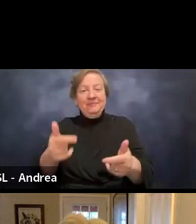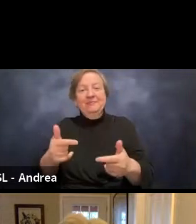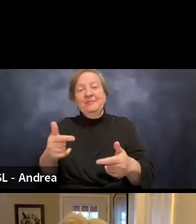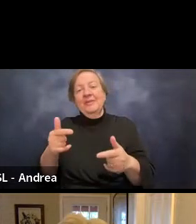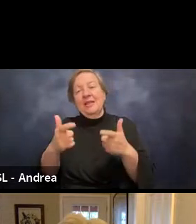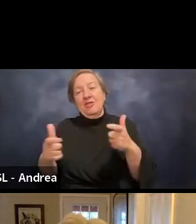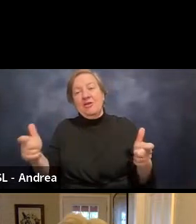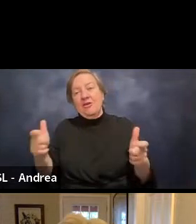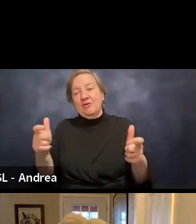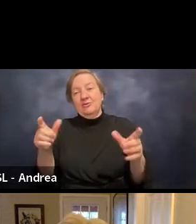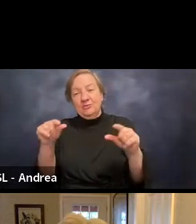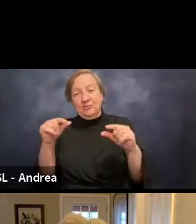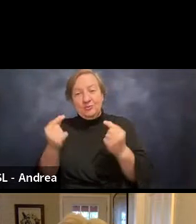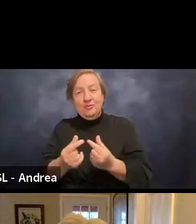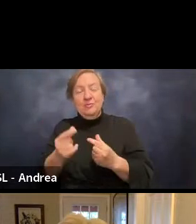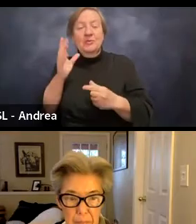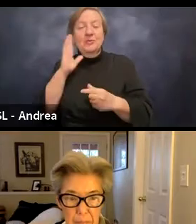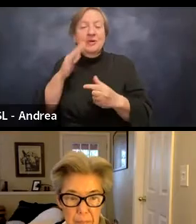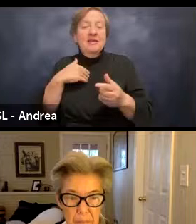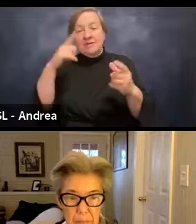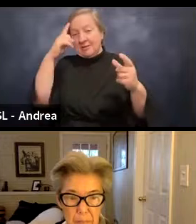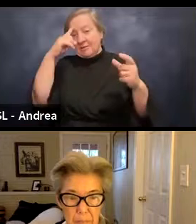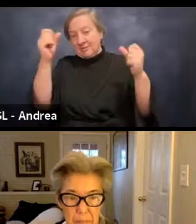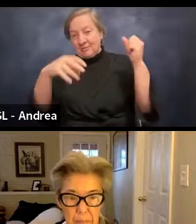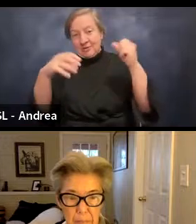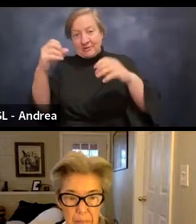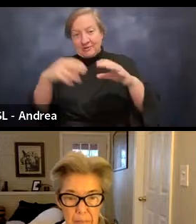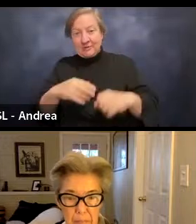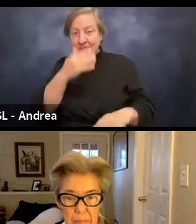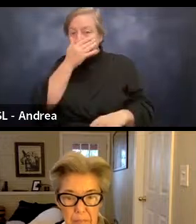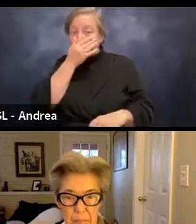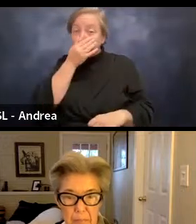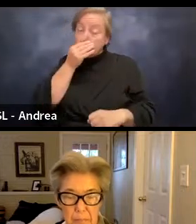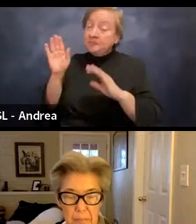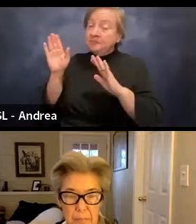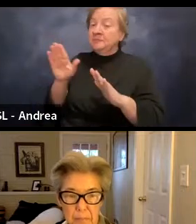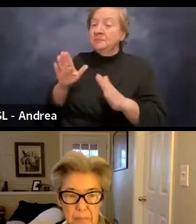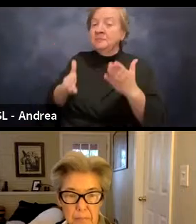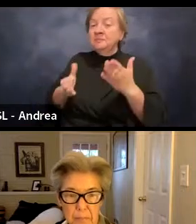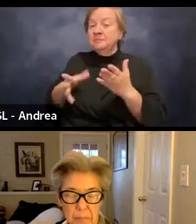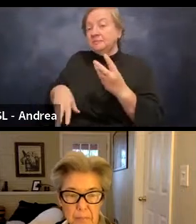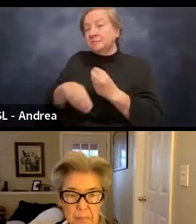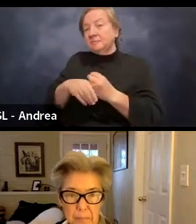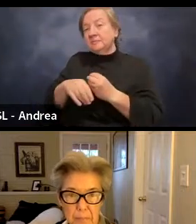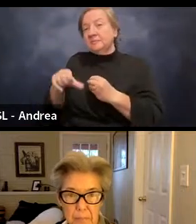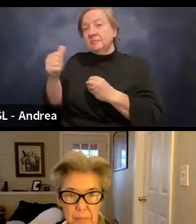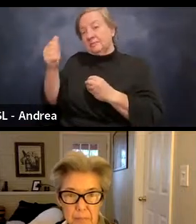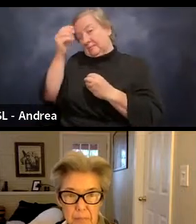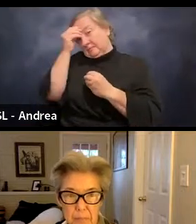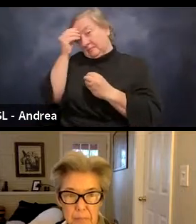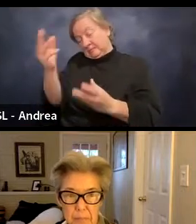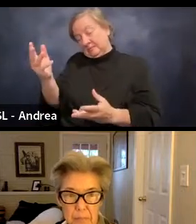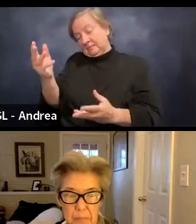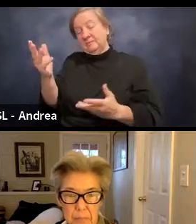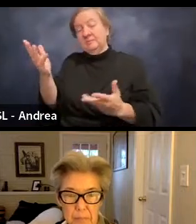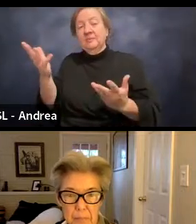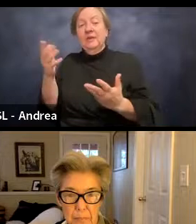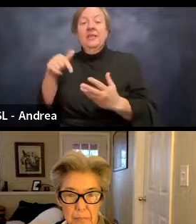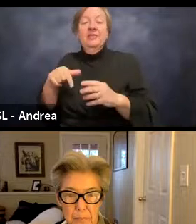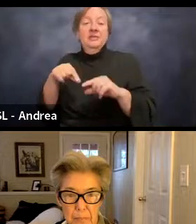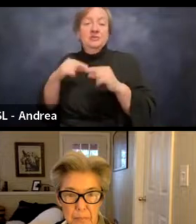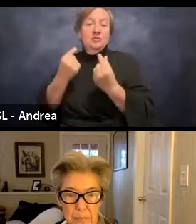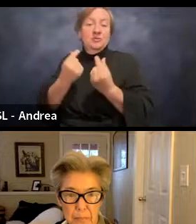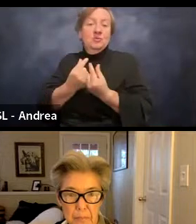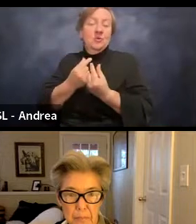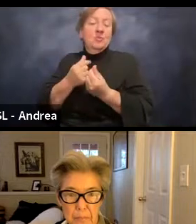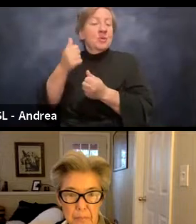large group and we will have our brainstorms. Great, and maybe just to add another piece of information, this group will